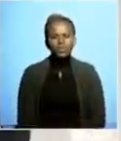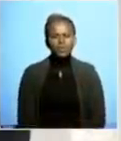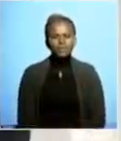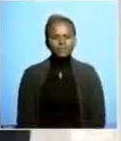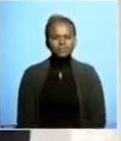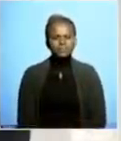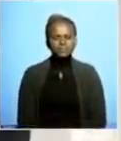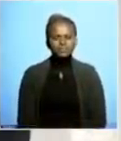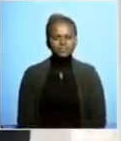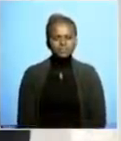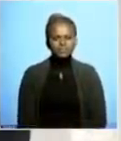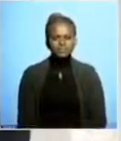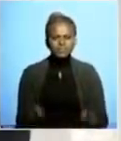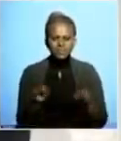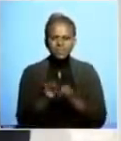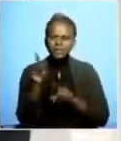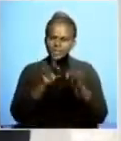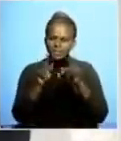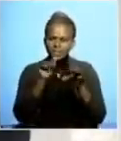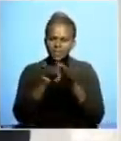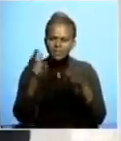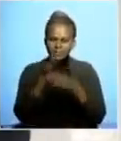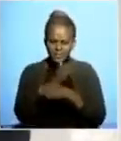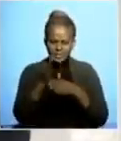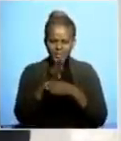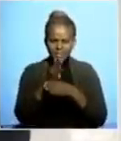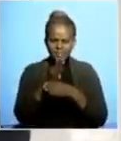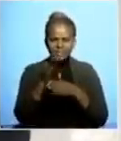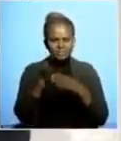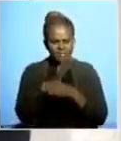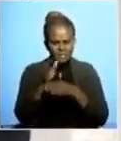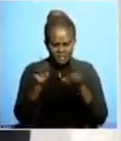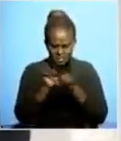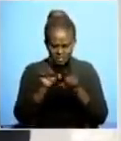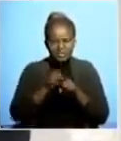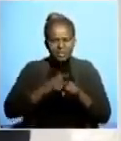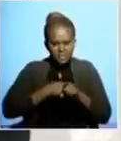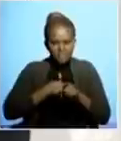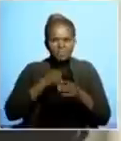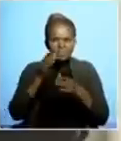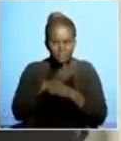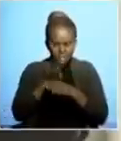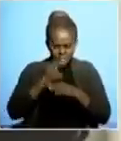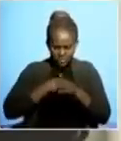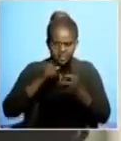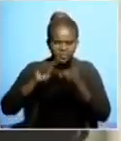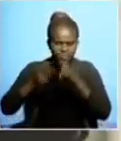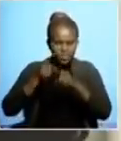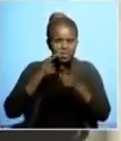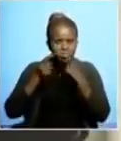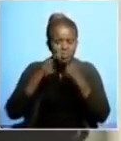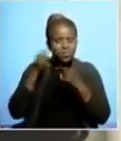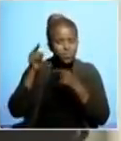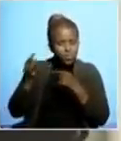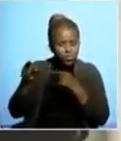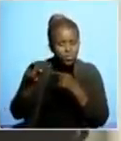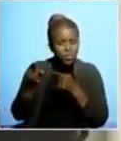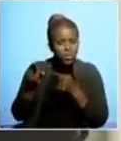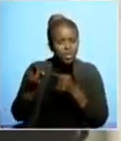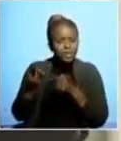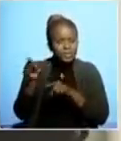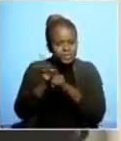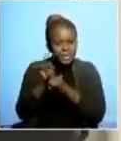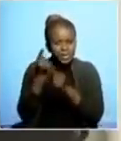And that goes for people in business. I come from business. I've been talking to colleagues in there that you were conniving to steal from